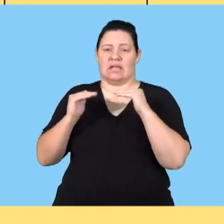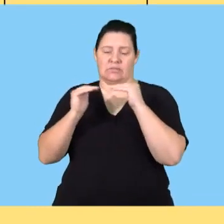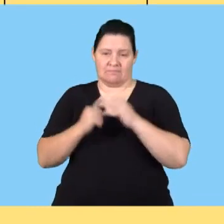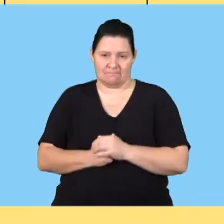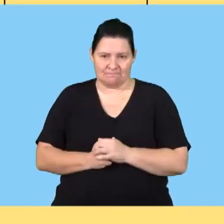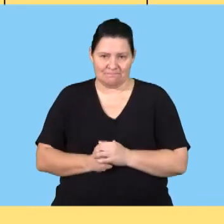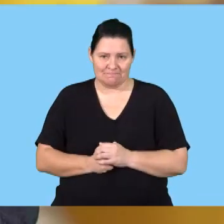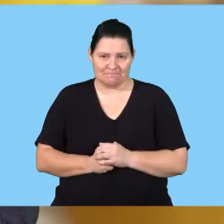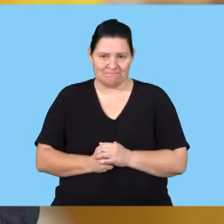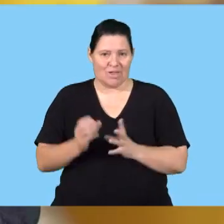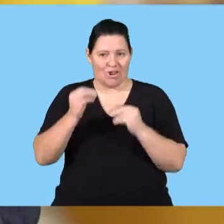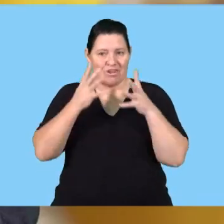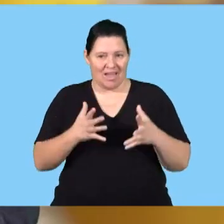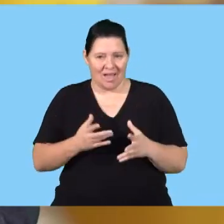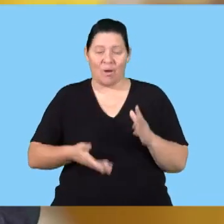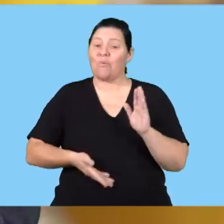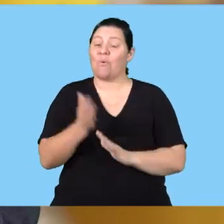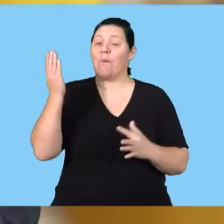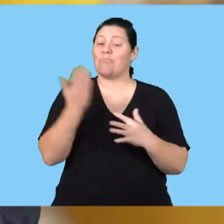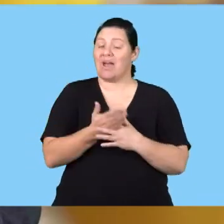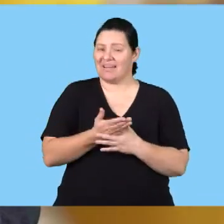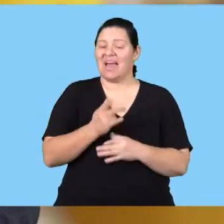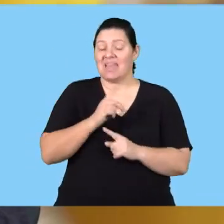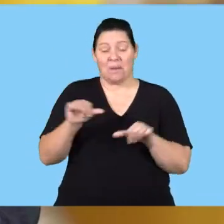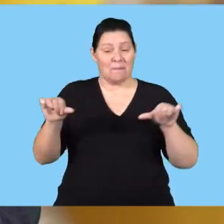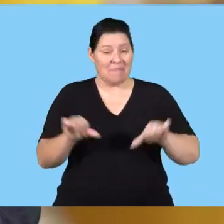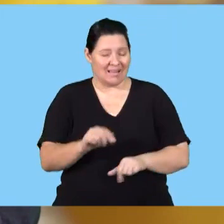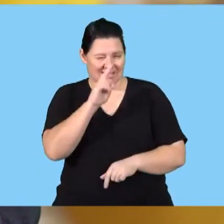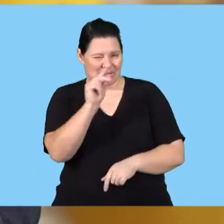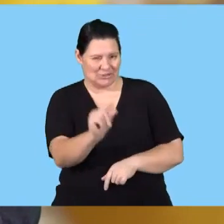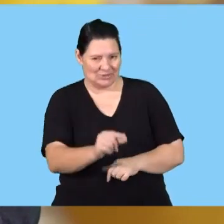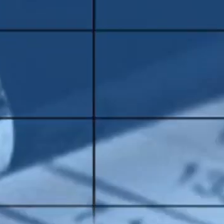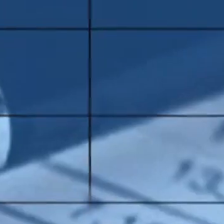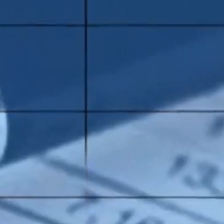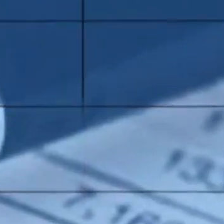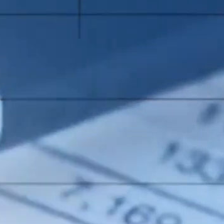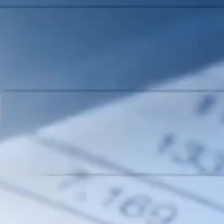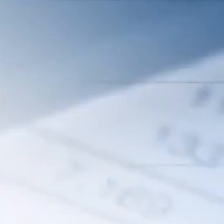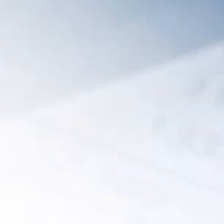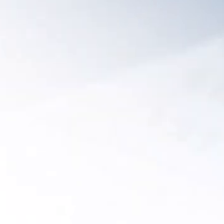the honest equity. Dear learners, we're going to go for an ad break, and I'm going to see you in a short while.